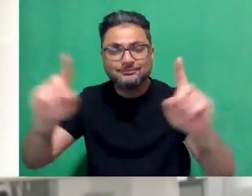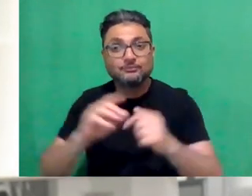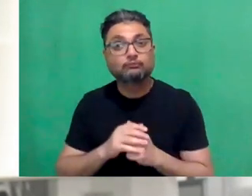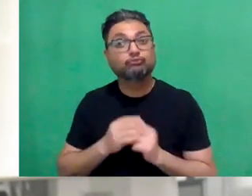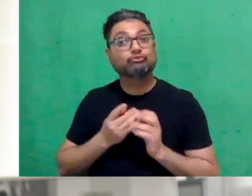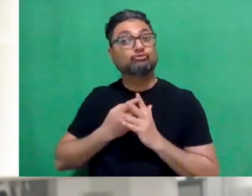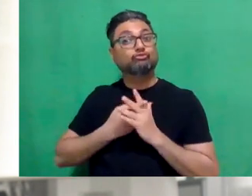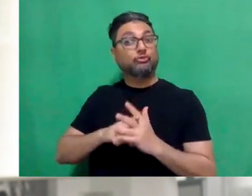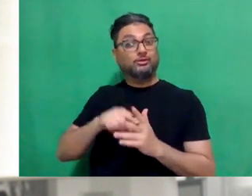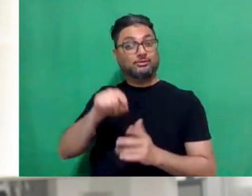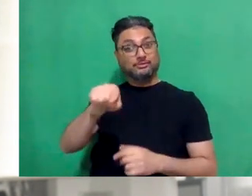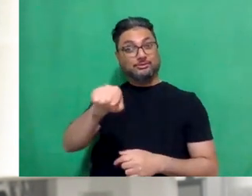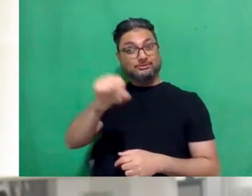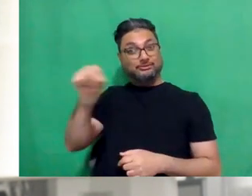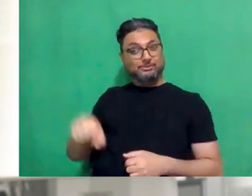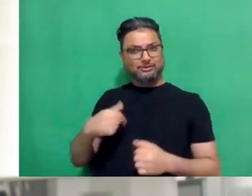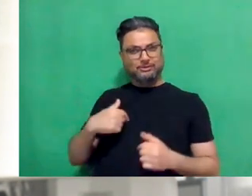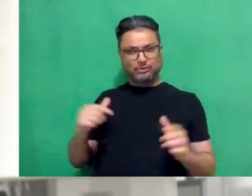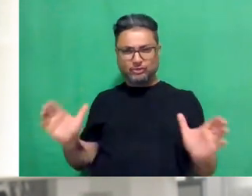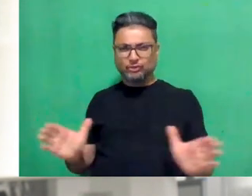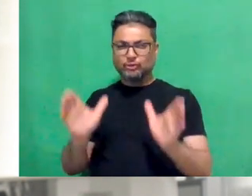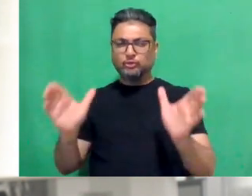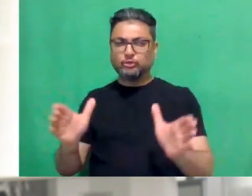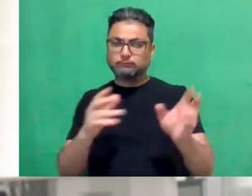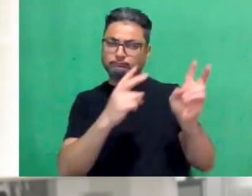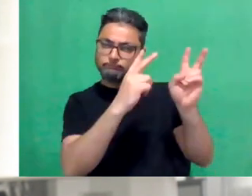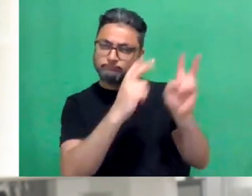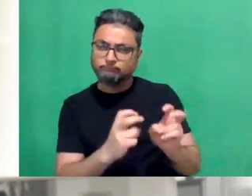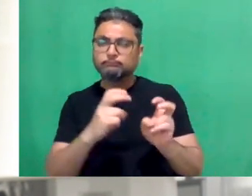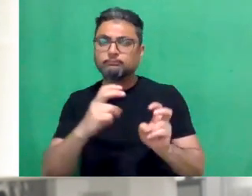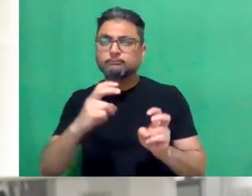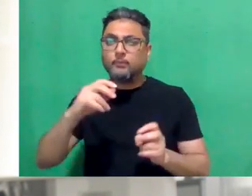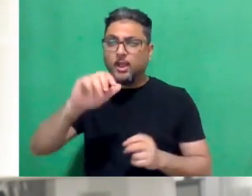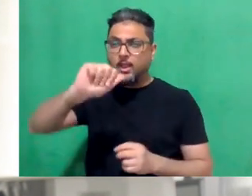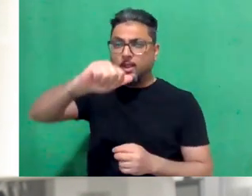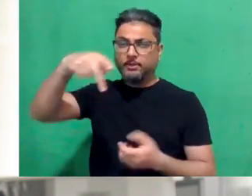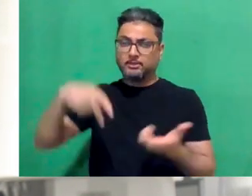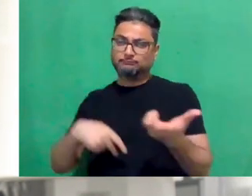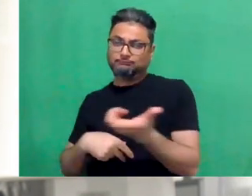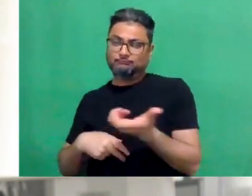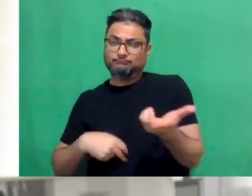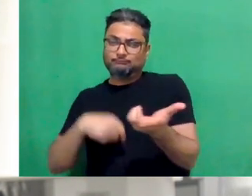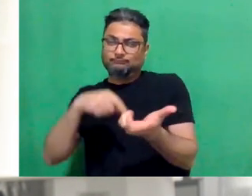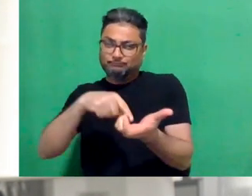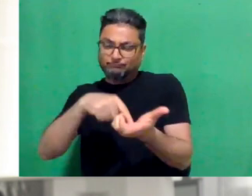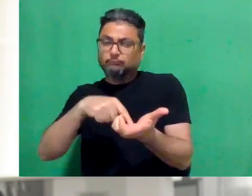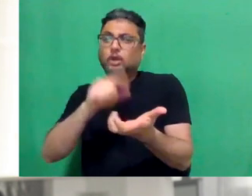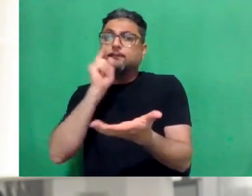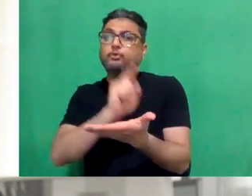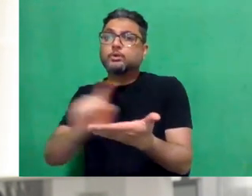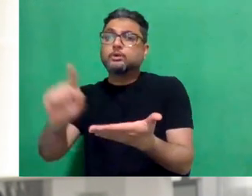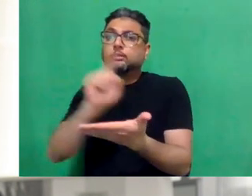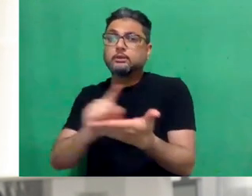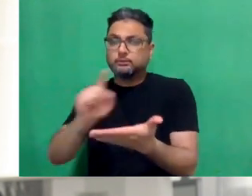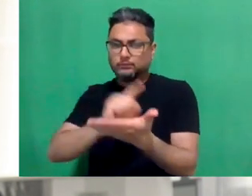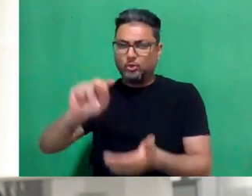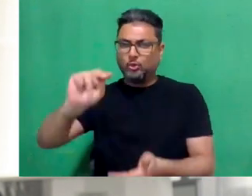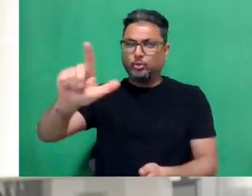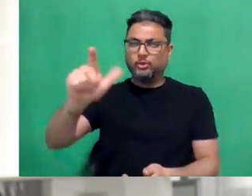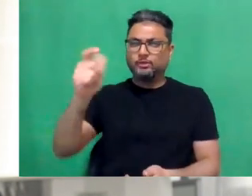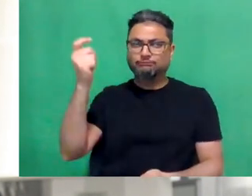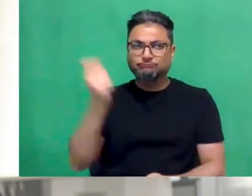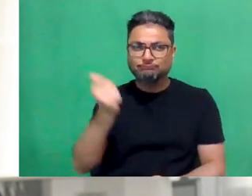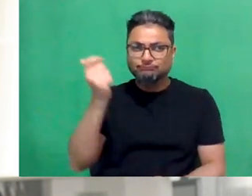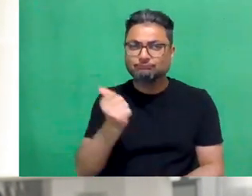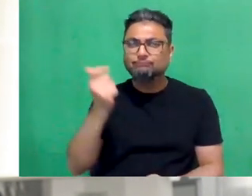informed by downloading the George Brown mobile app, reading our weekly email newsletter, MyGBC, and connecting